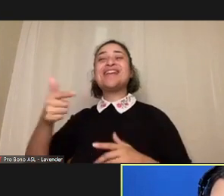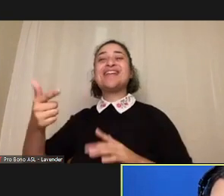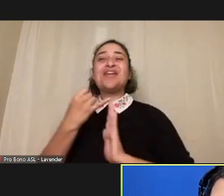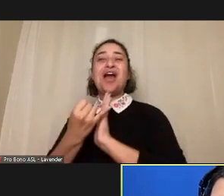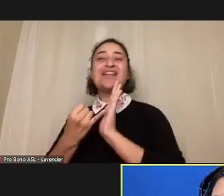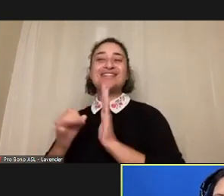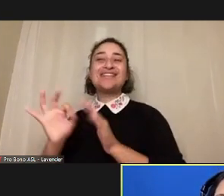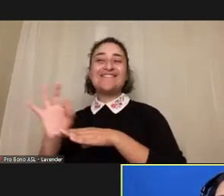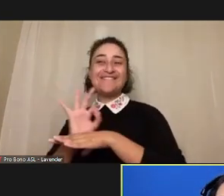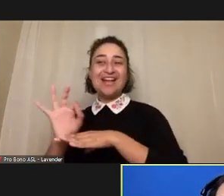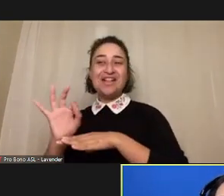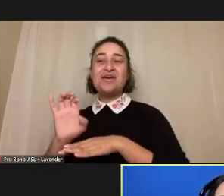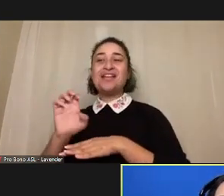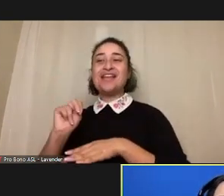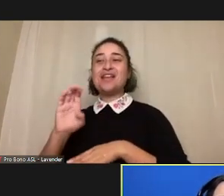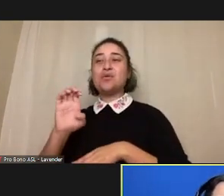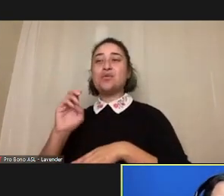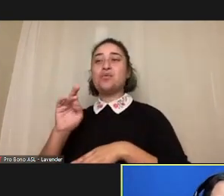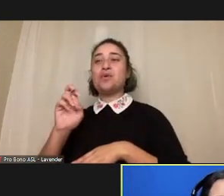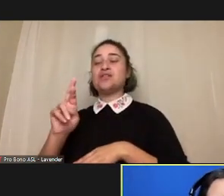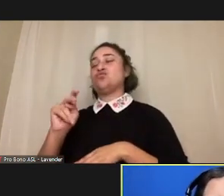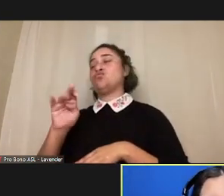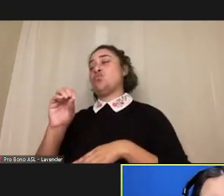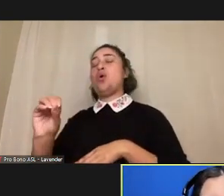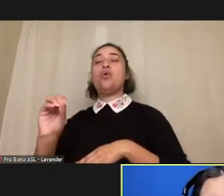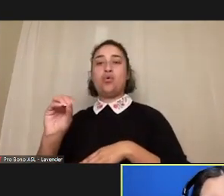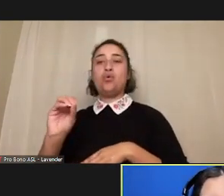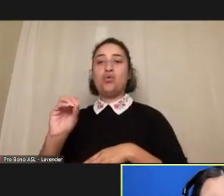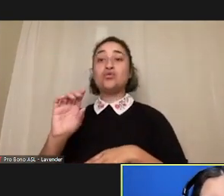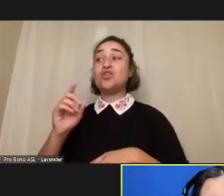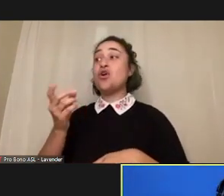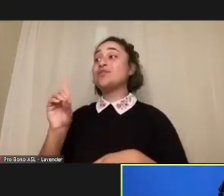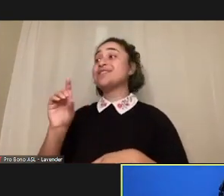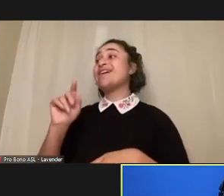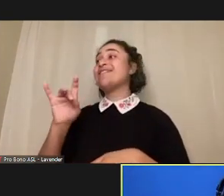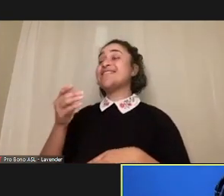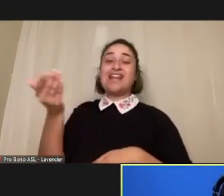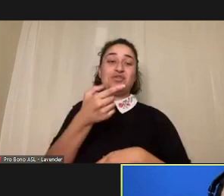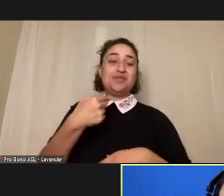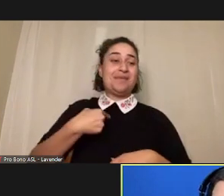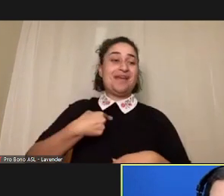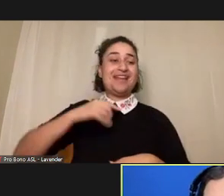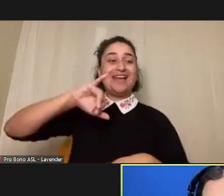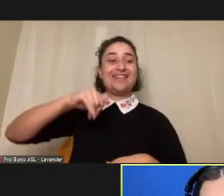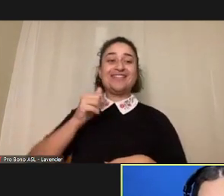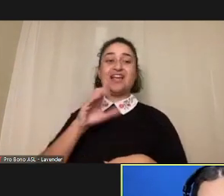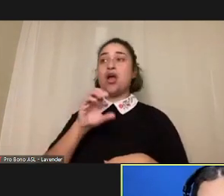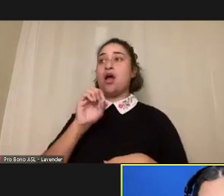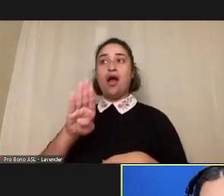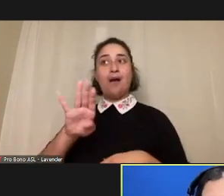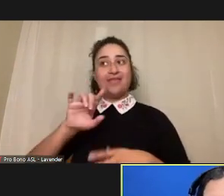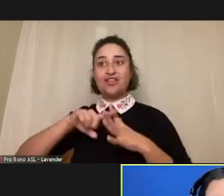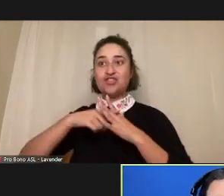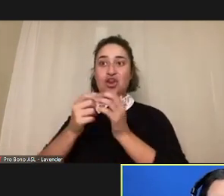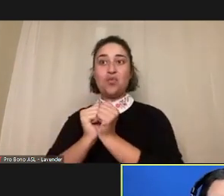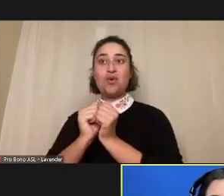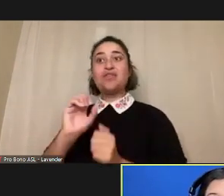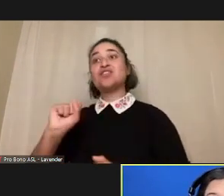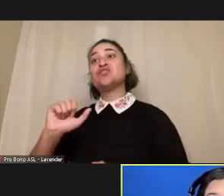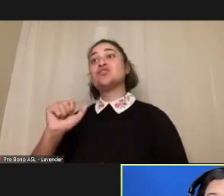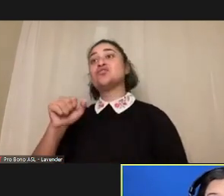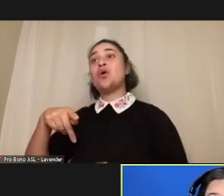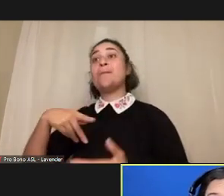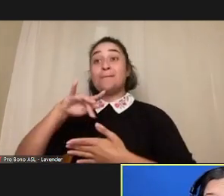at the Encuentro. So David introduced me to Jacob, and that started those conversations with the Soul Project around that